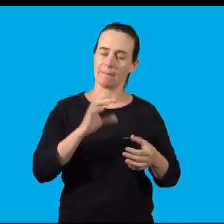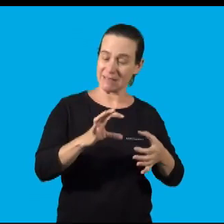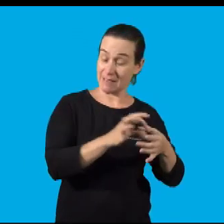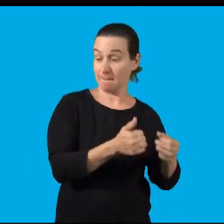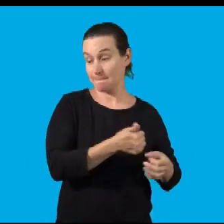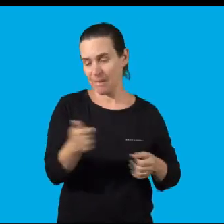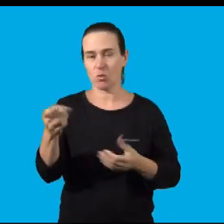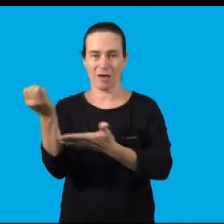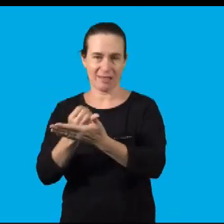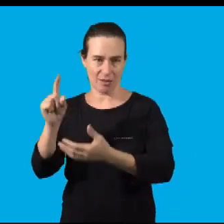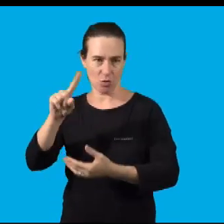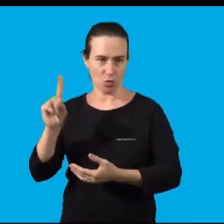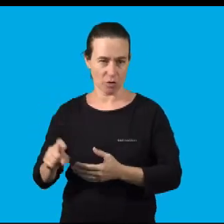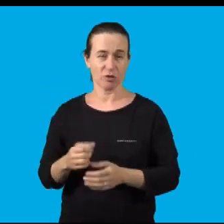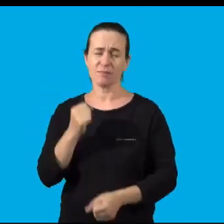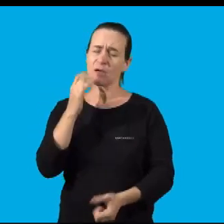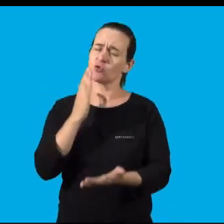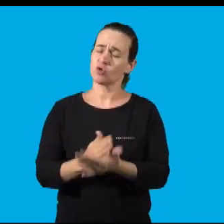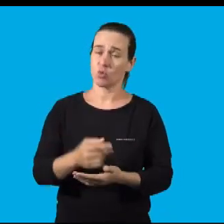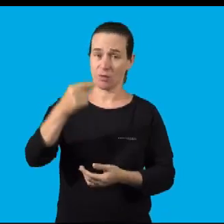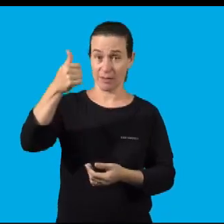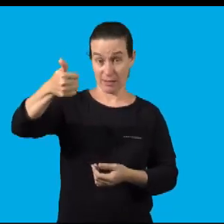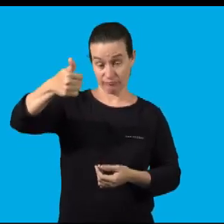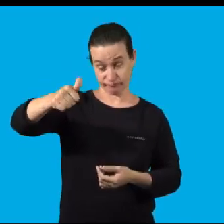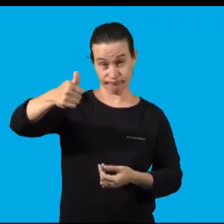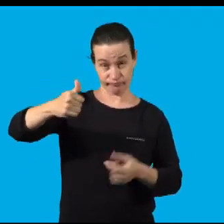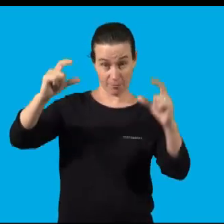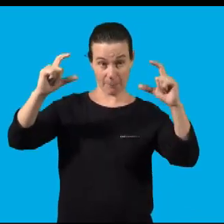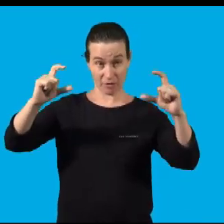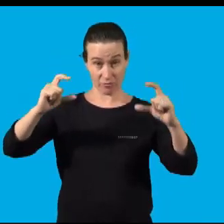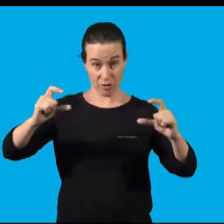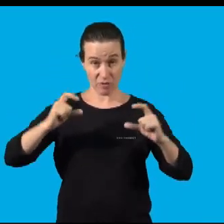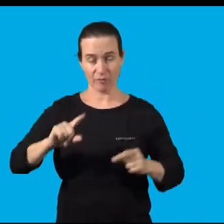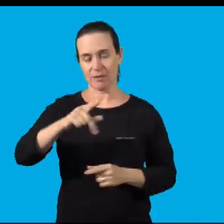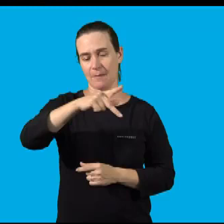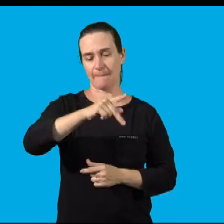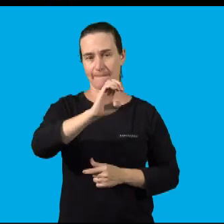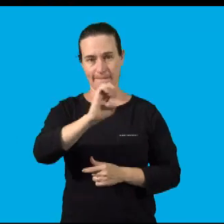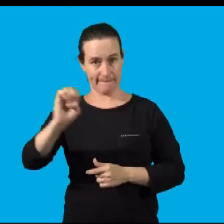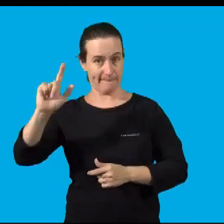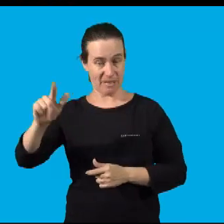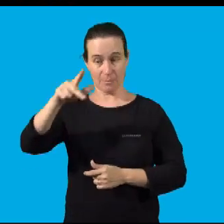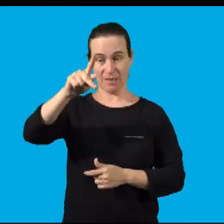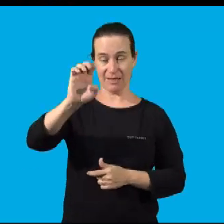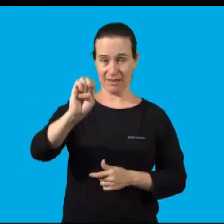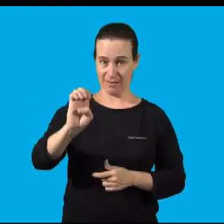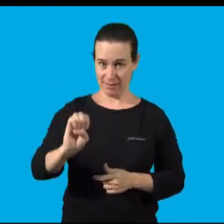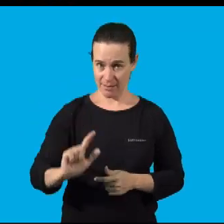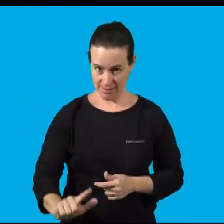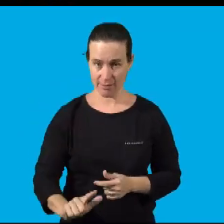question. Make sure that each paragraph follows the Peel method.